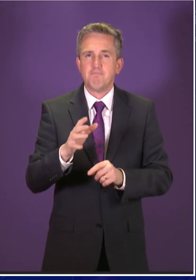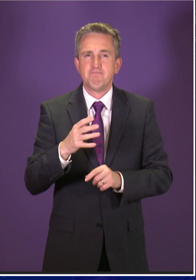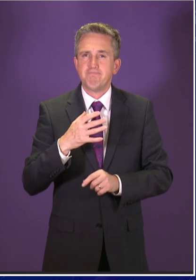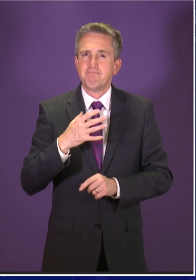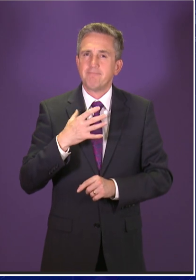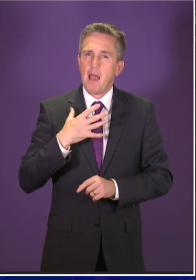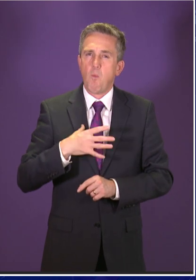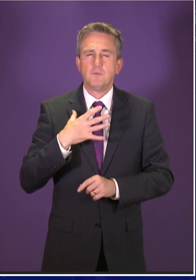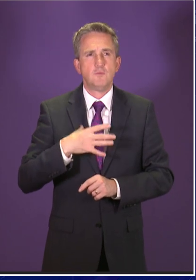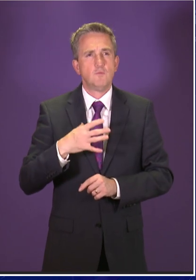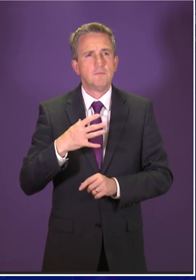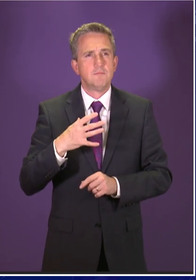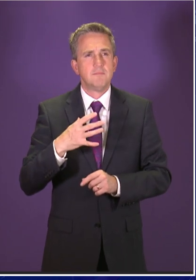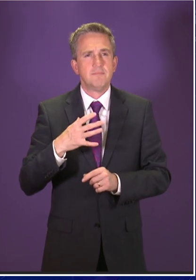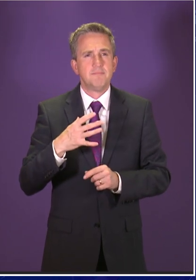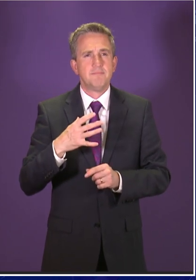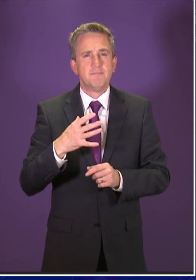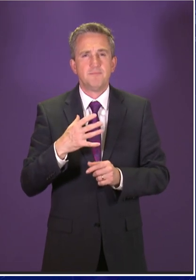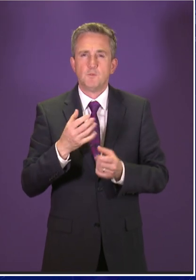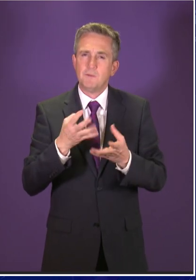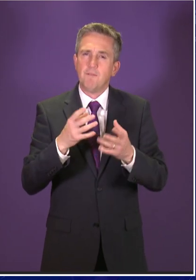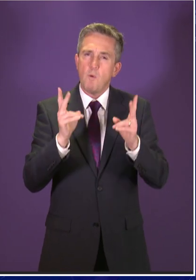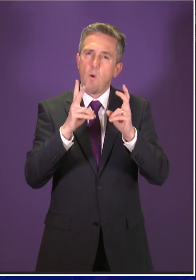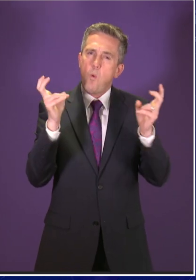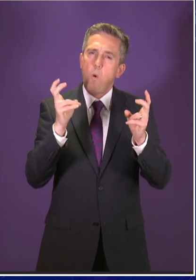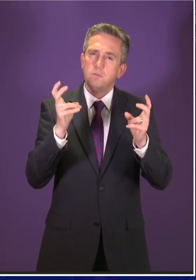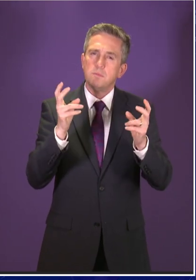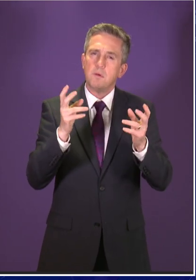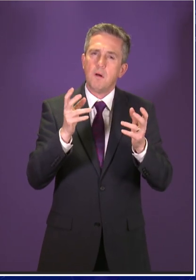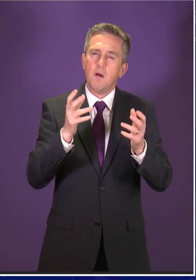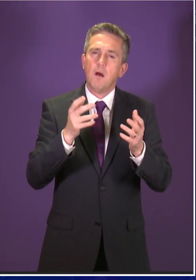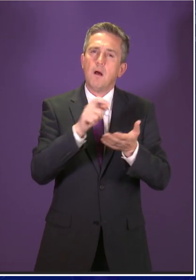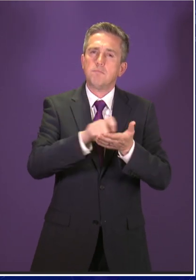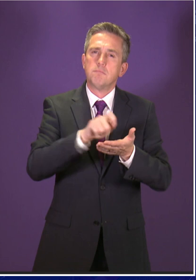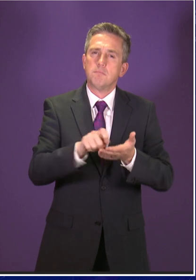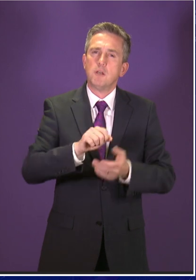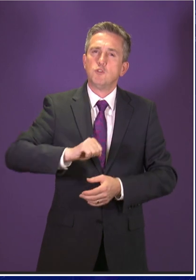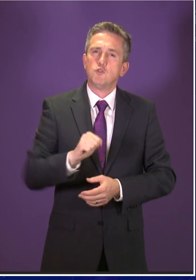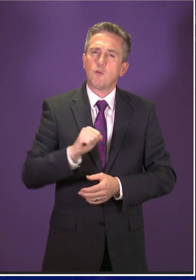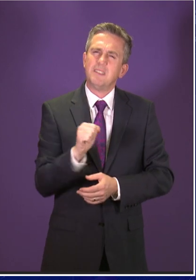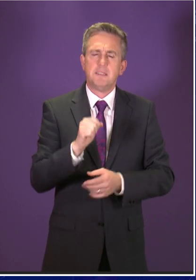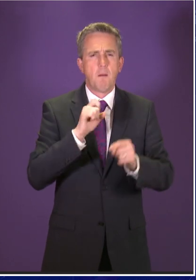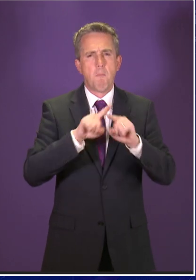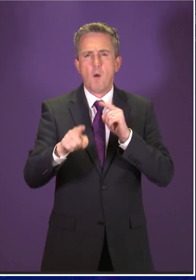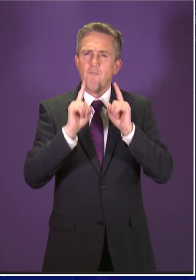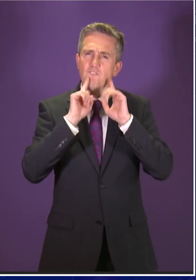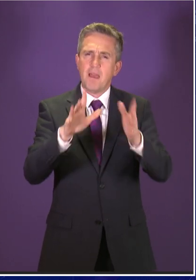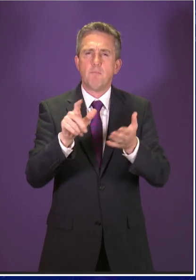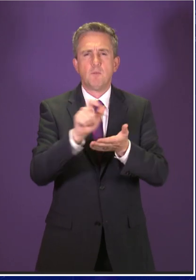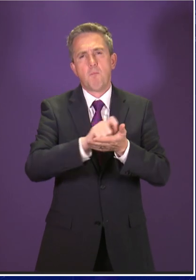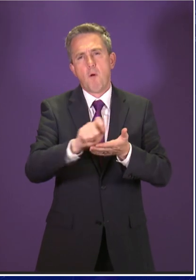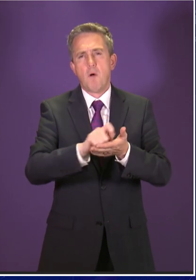done, is to start with quoting a poem, lyrics by Scotland's most famous